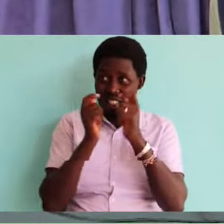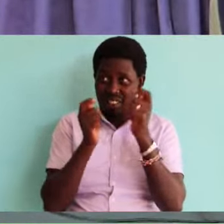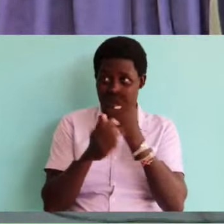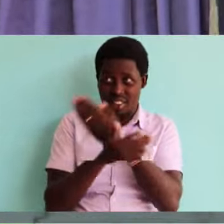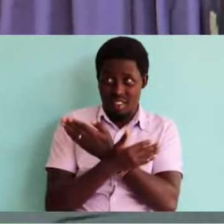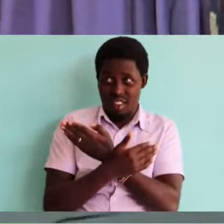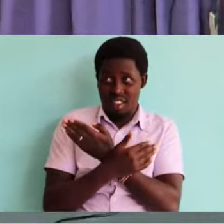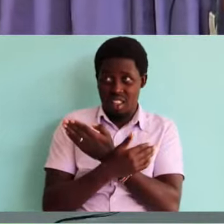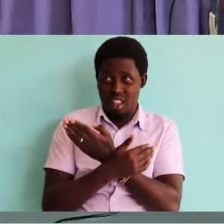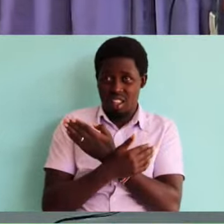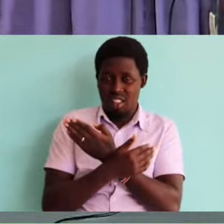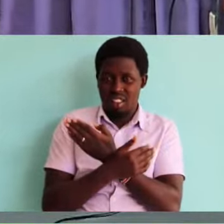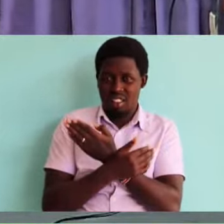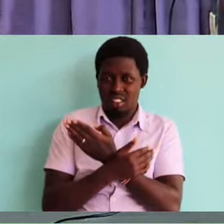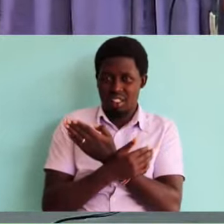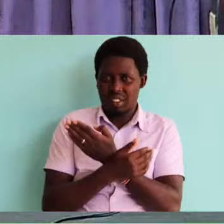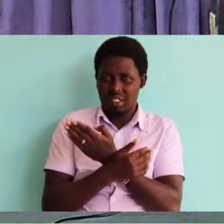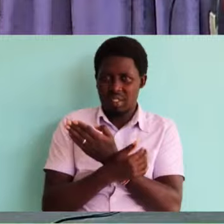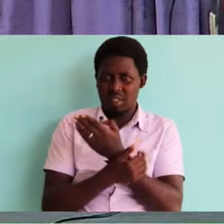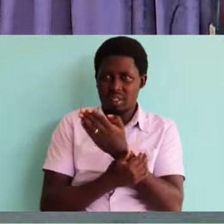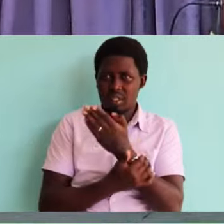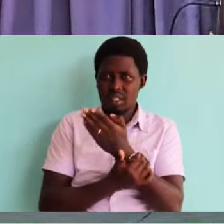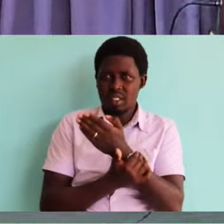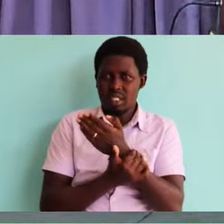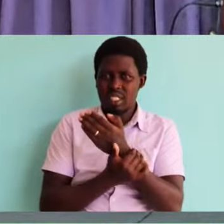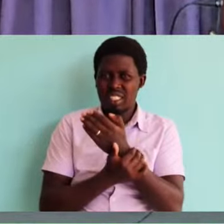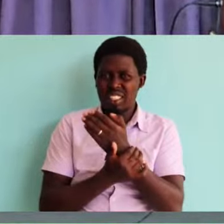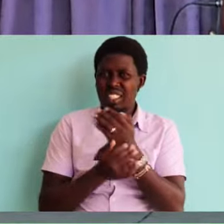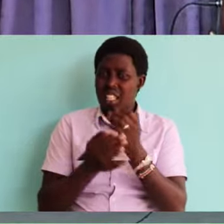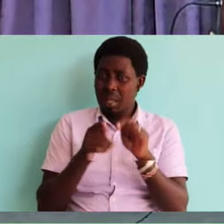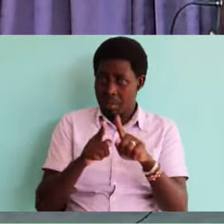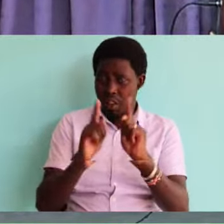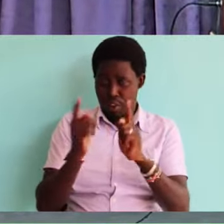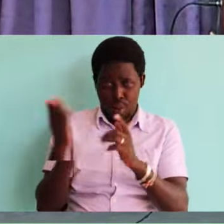and even with this text, I was there.